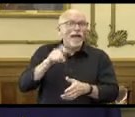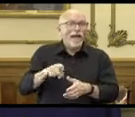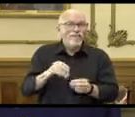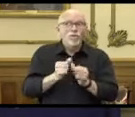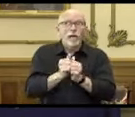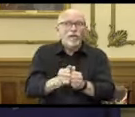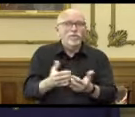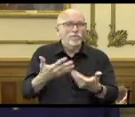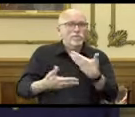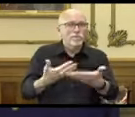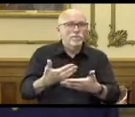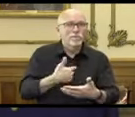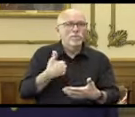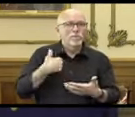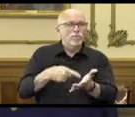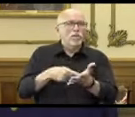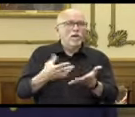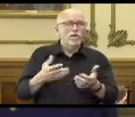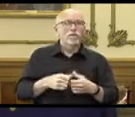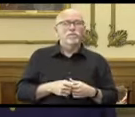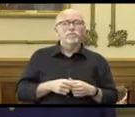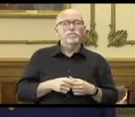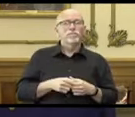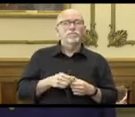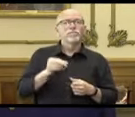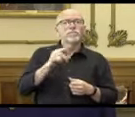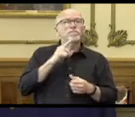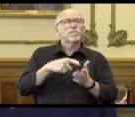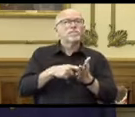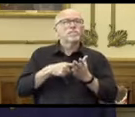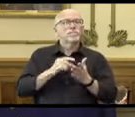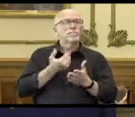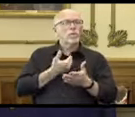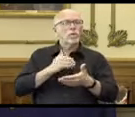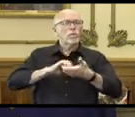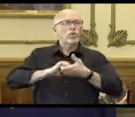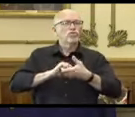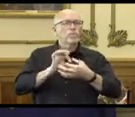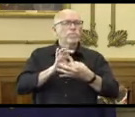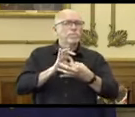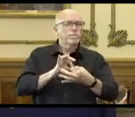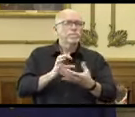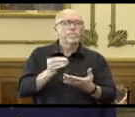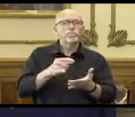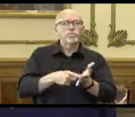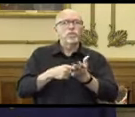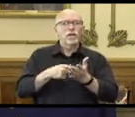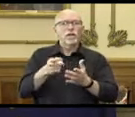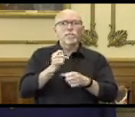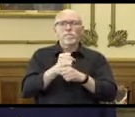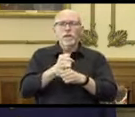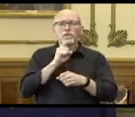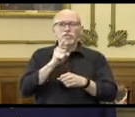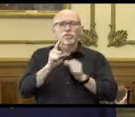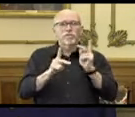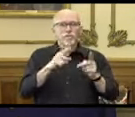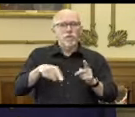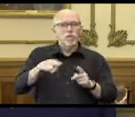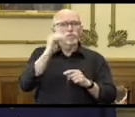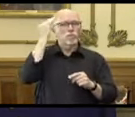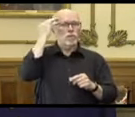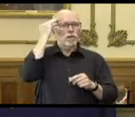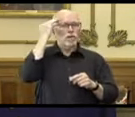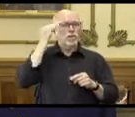together. And it requires that partnership, and it requires making sure folks are